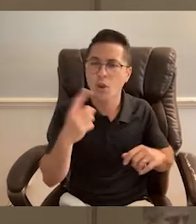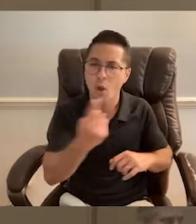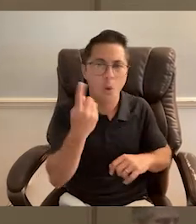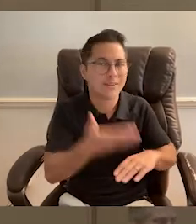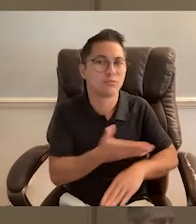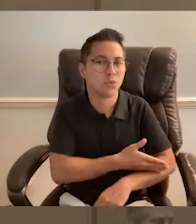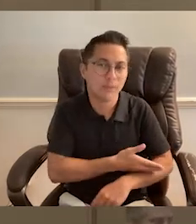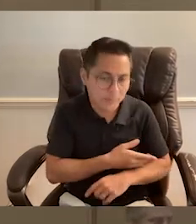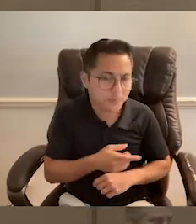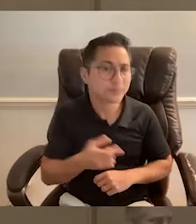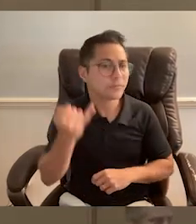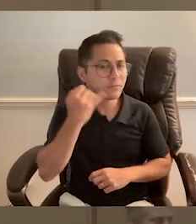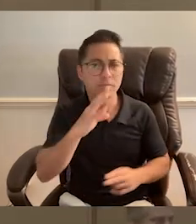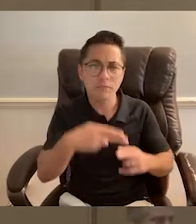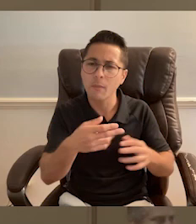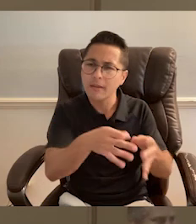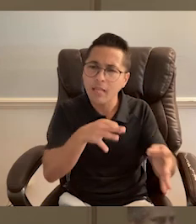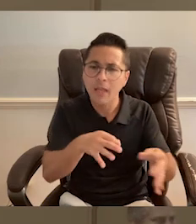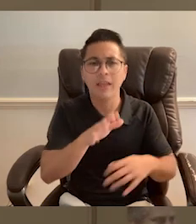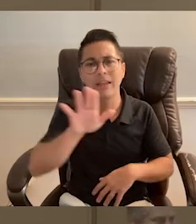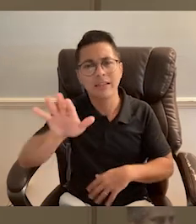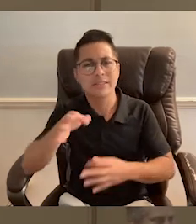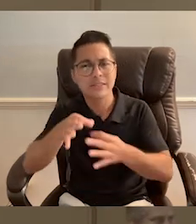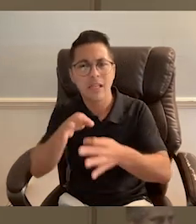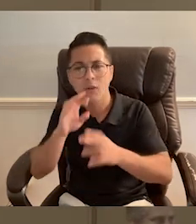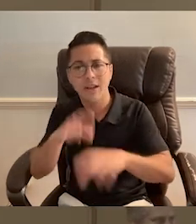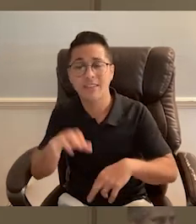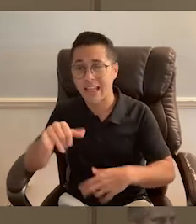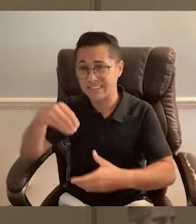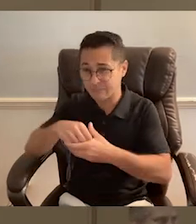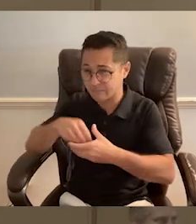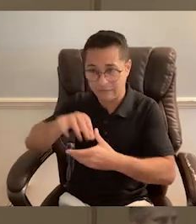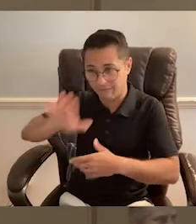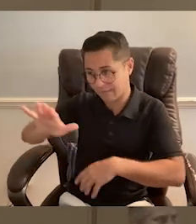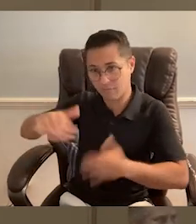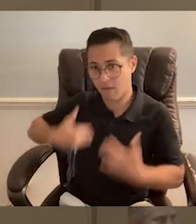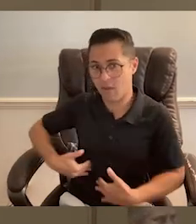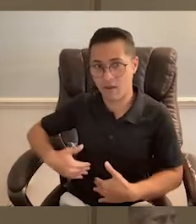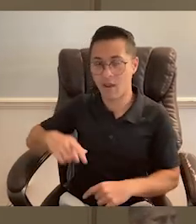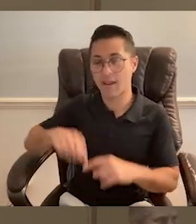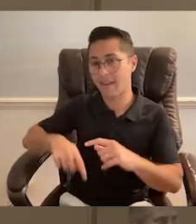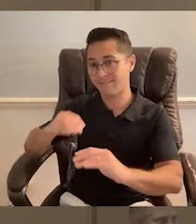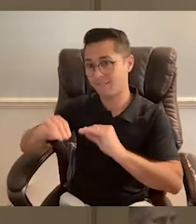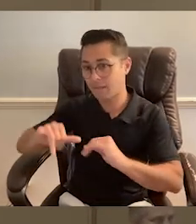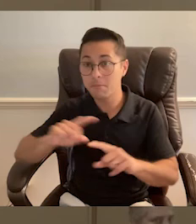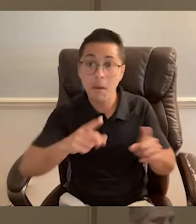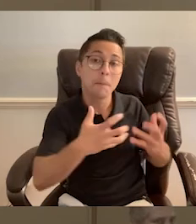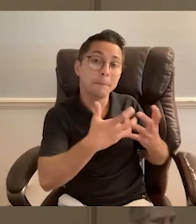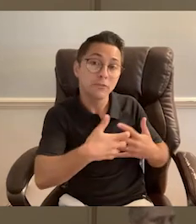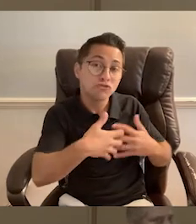the brain-machine interface does, it conveys what you want. It tells them that you want the red object and you want it to be picked up and brought